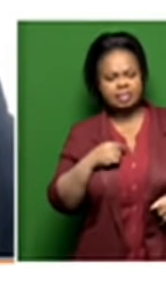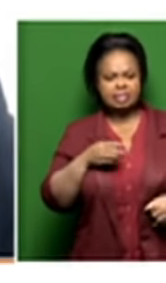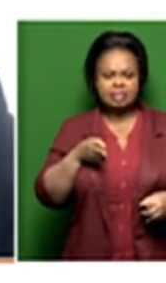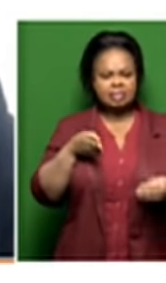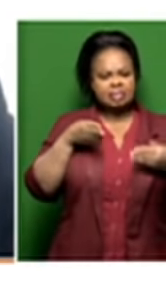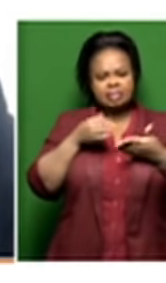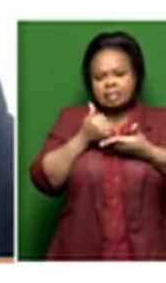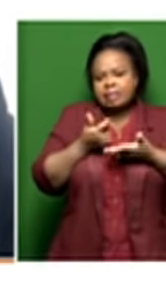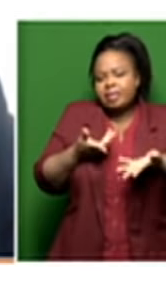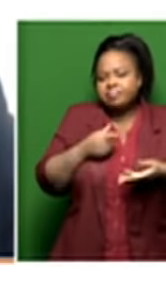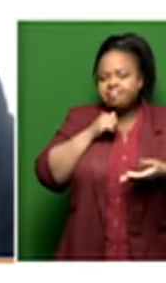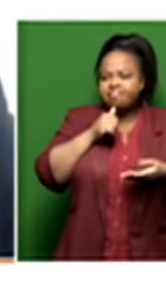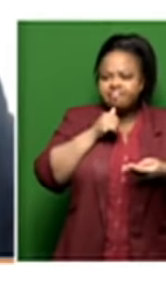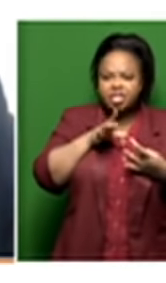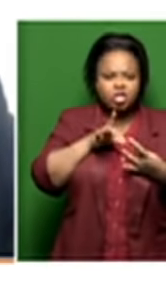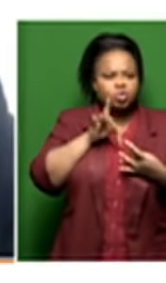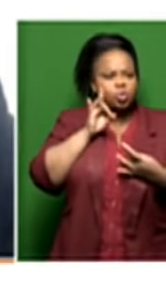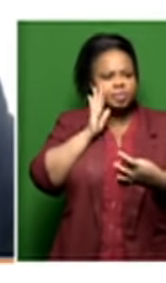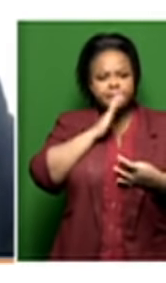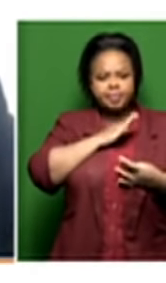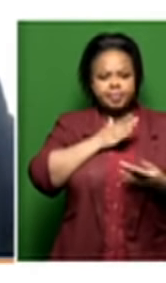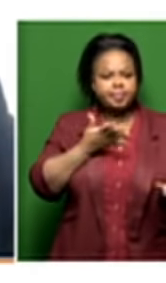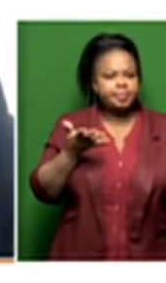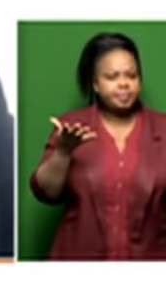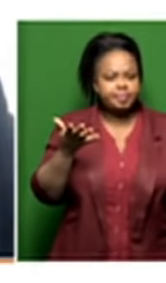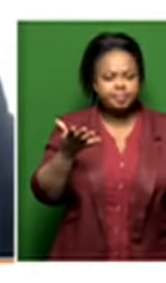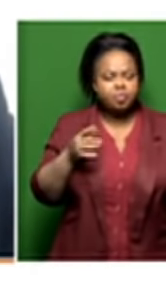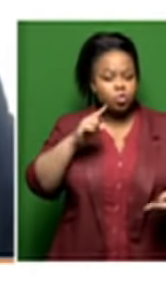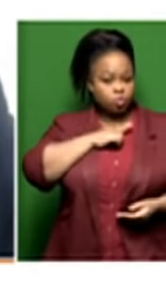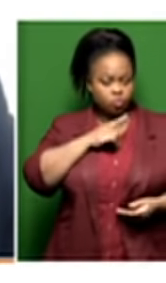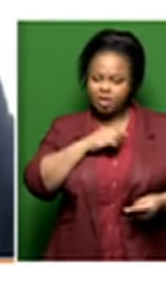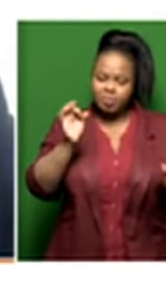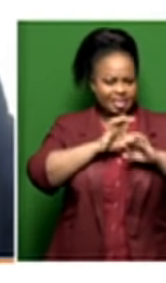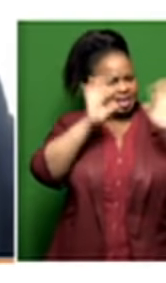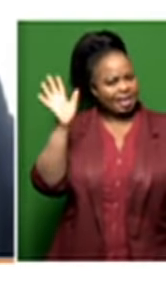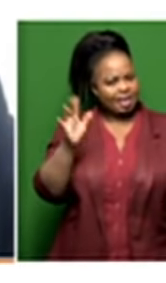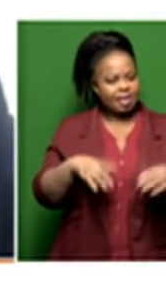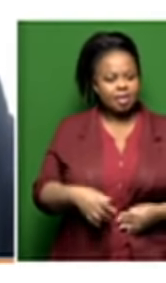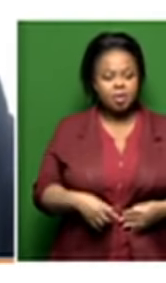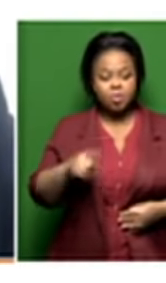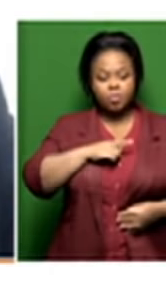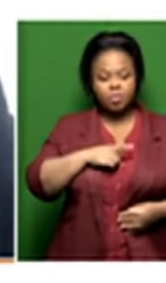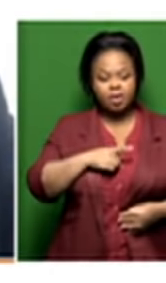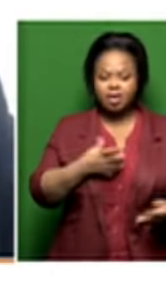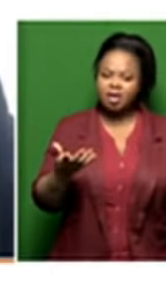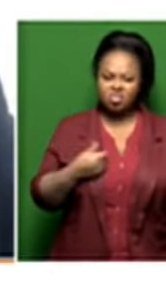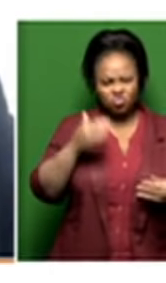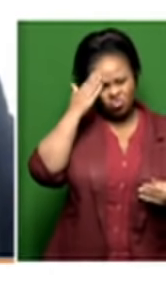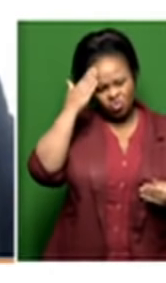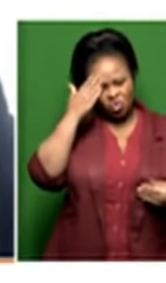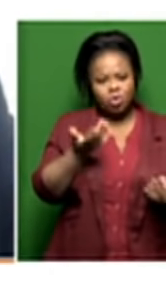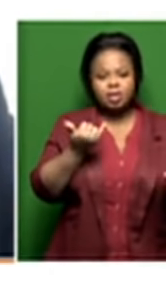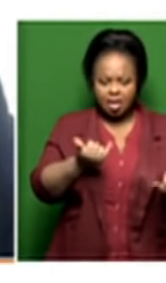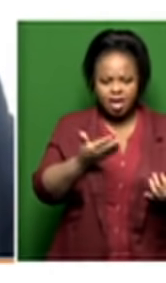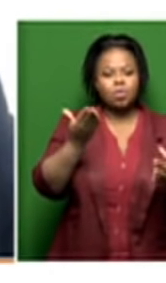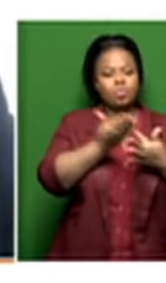and had no option in the end, because it then became very clear, as you said, case law also being pushed to